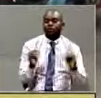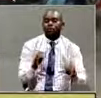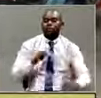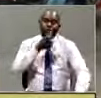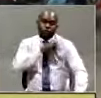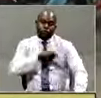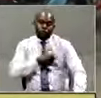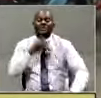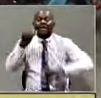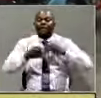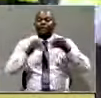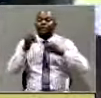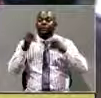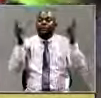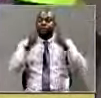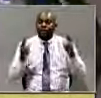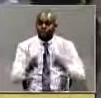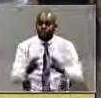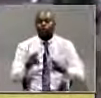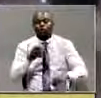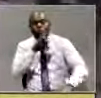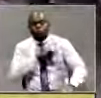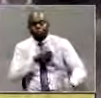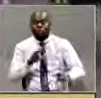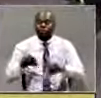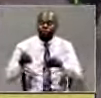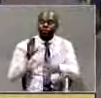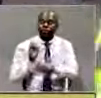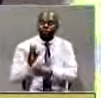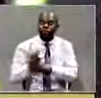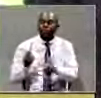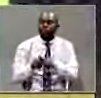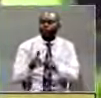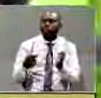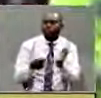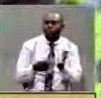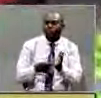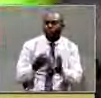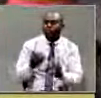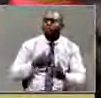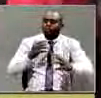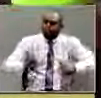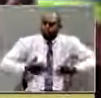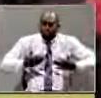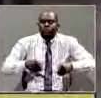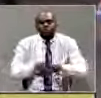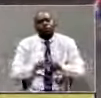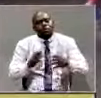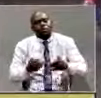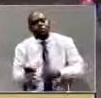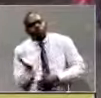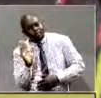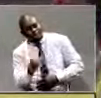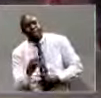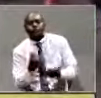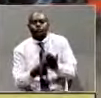he's an international coach. It's there to give us advice and techniques We're happy for that, and we're happy for him to come back home.